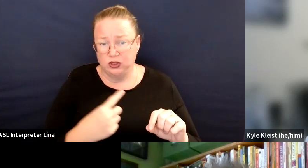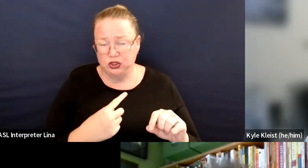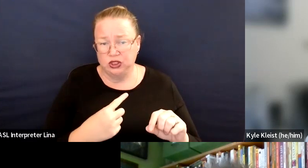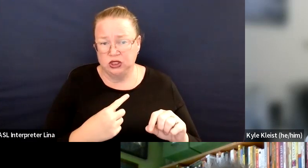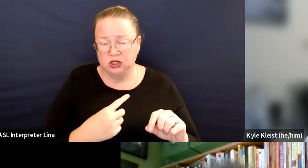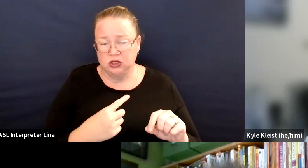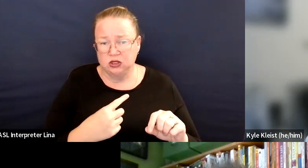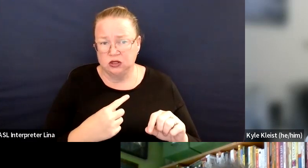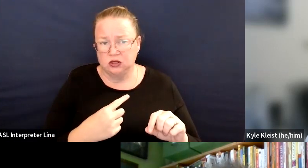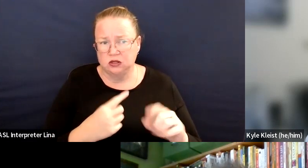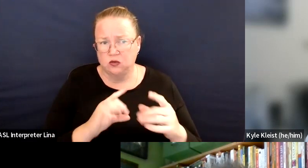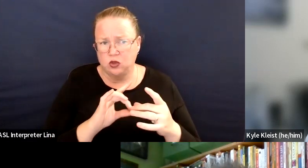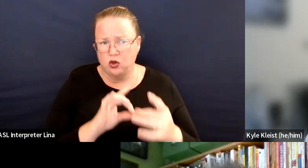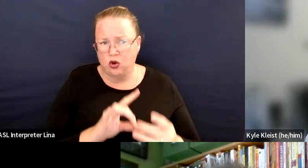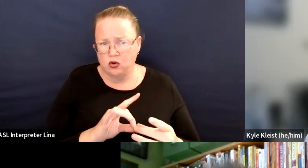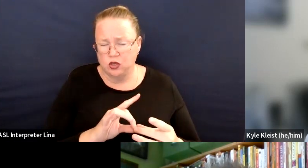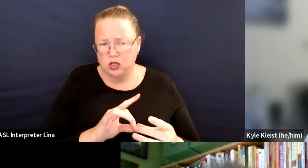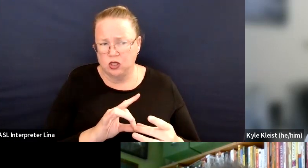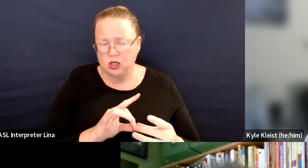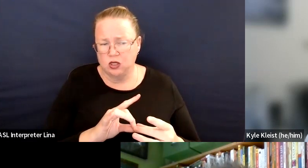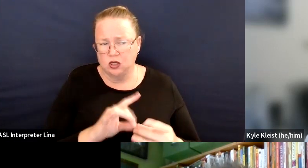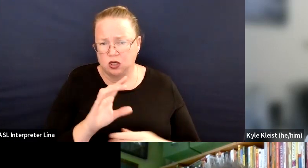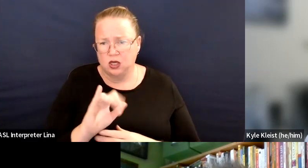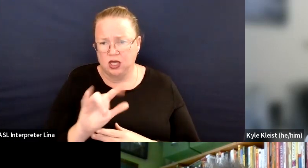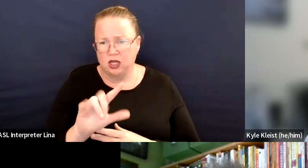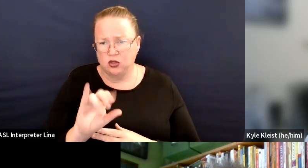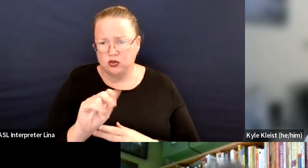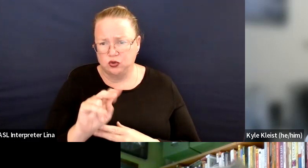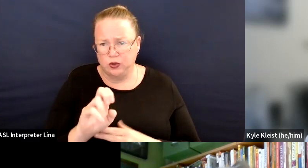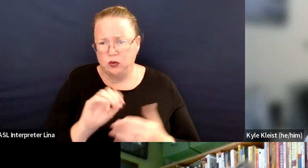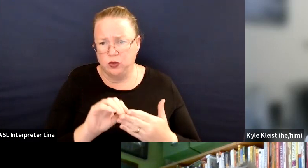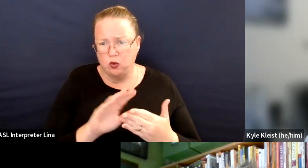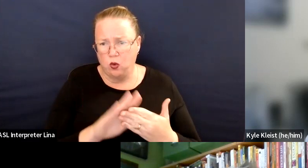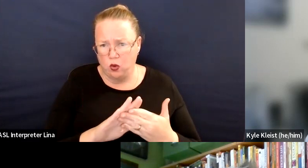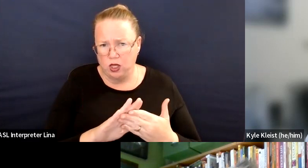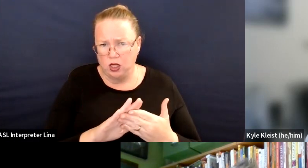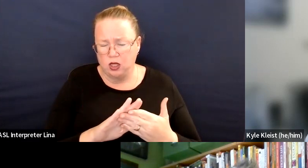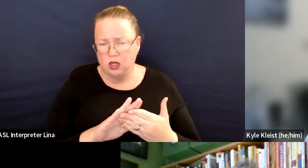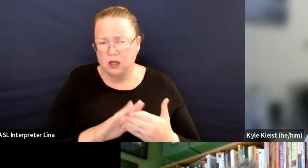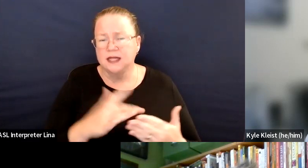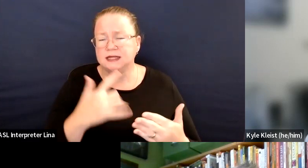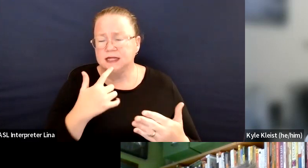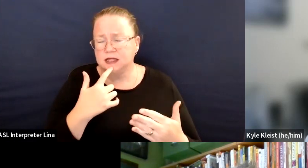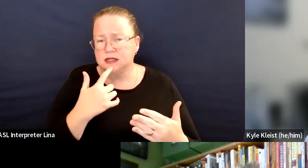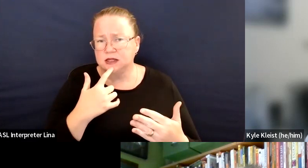question about the CIL suites reporting. It